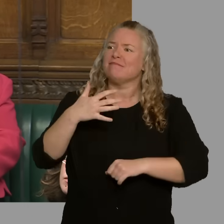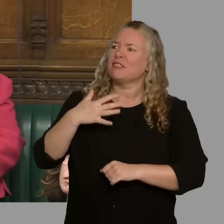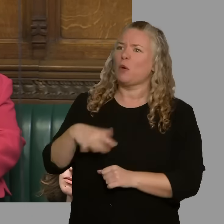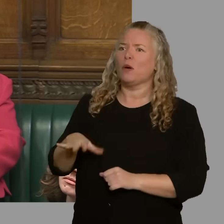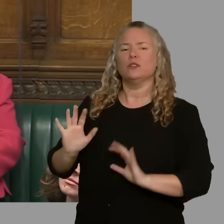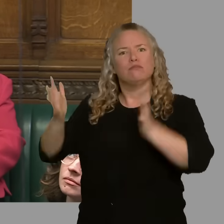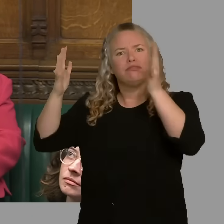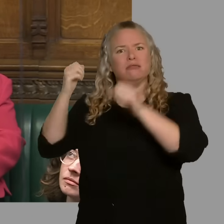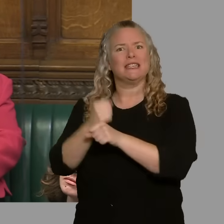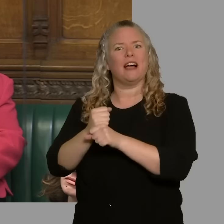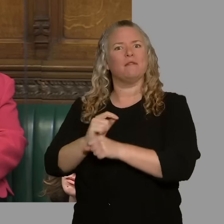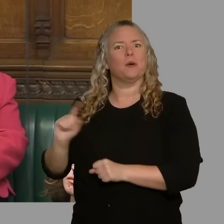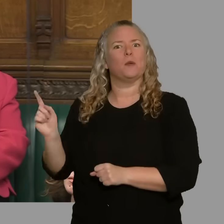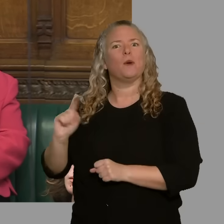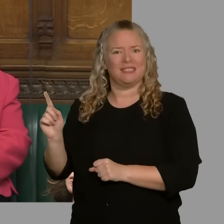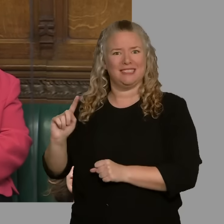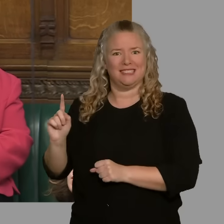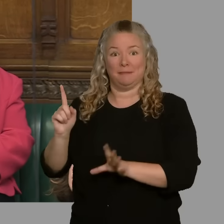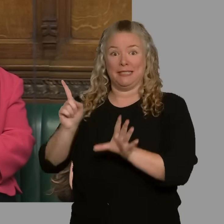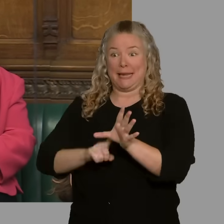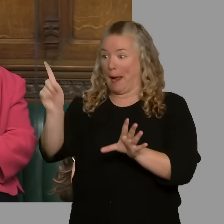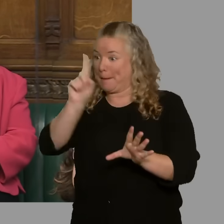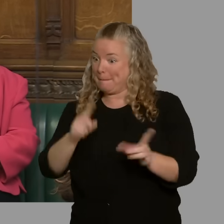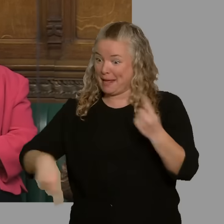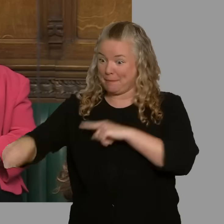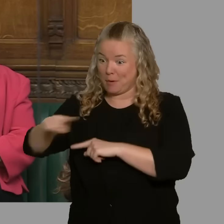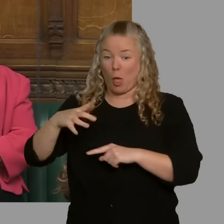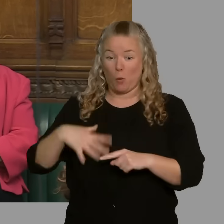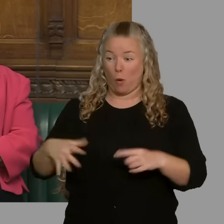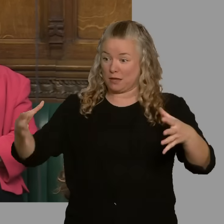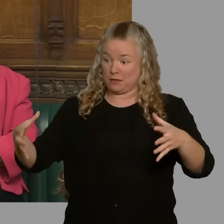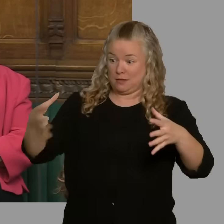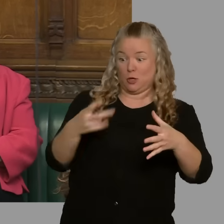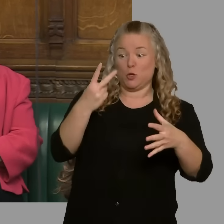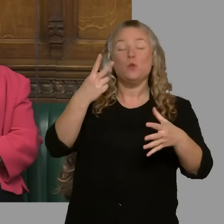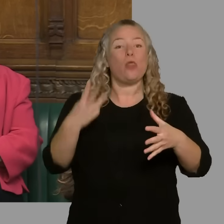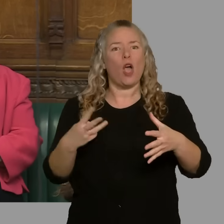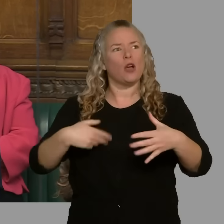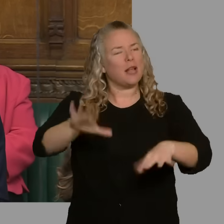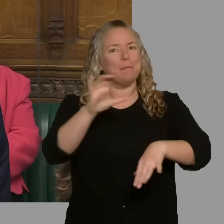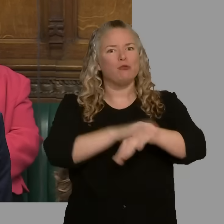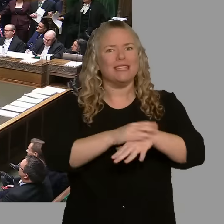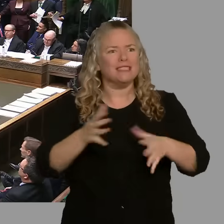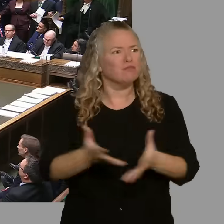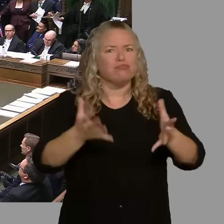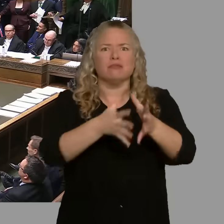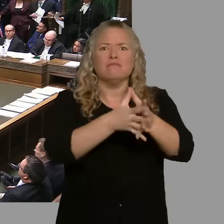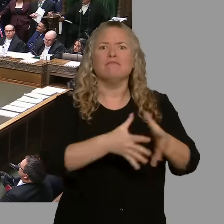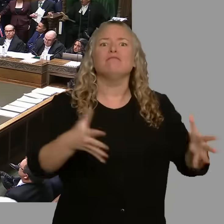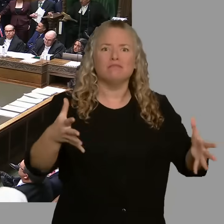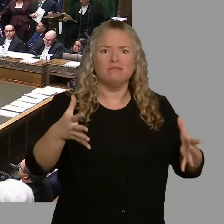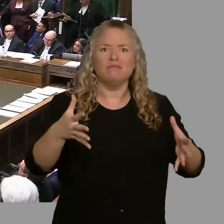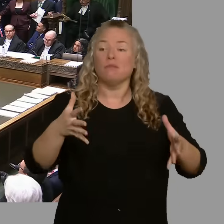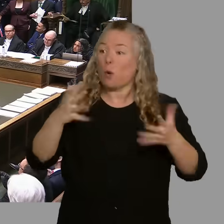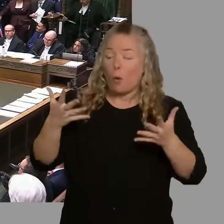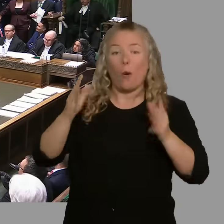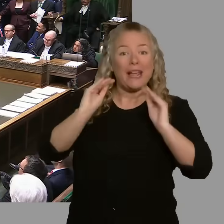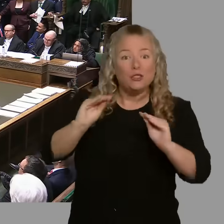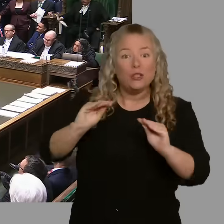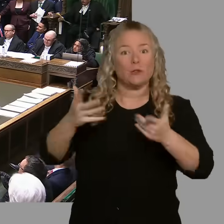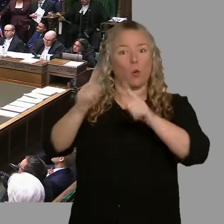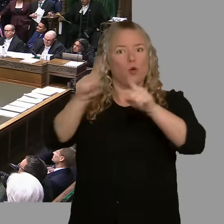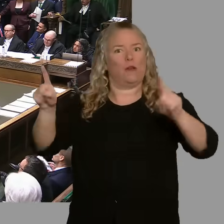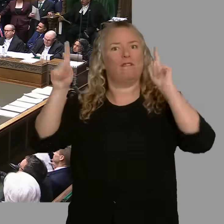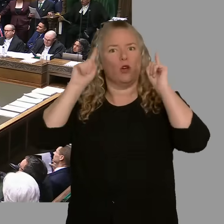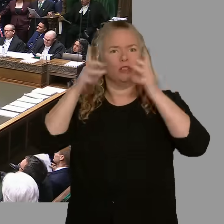will do to ensure that every young person in East Worthing and Shoreham has the skills they need to thrive? Thank you for this